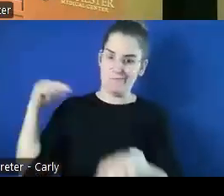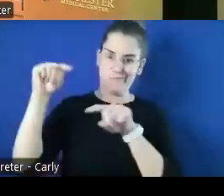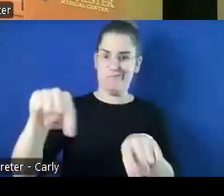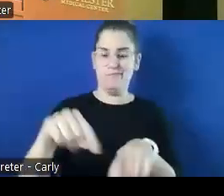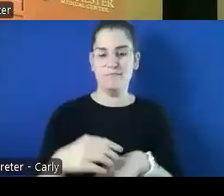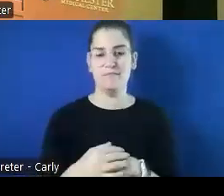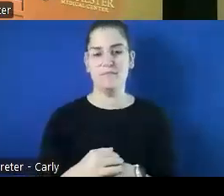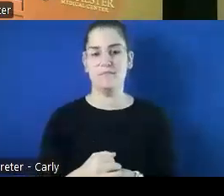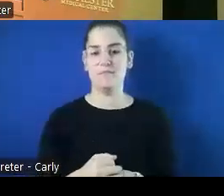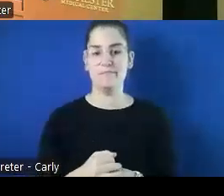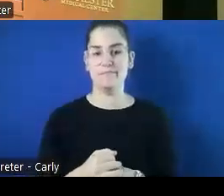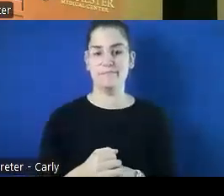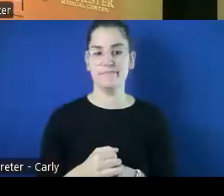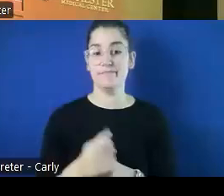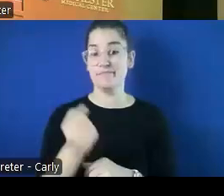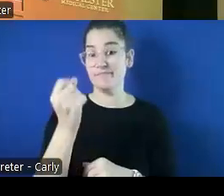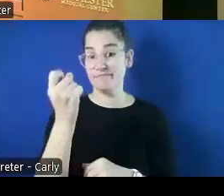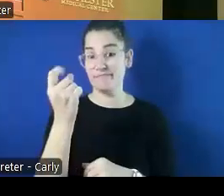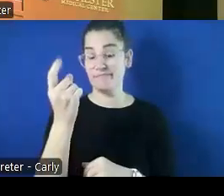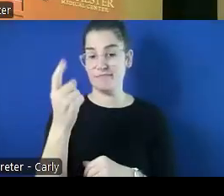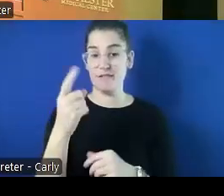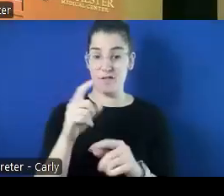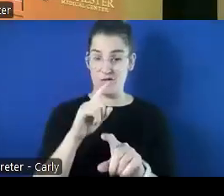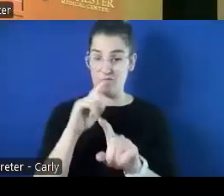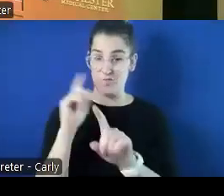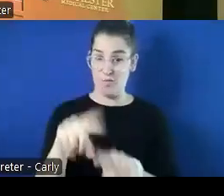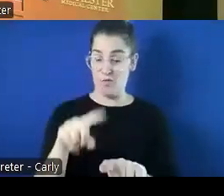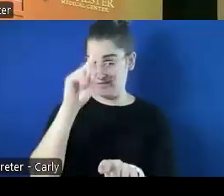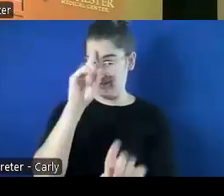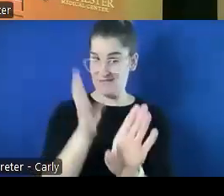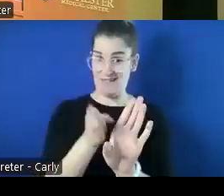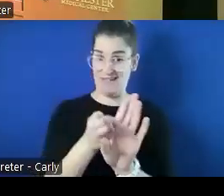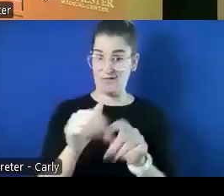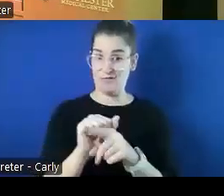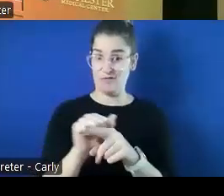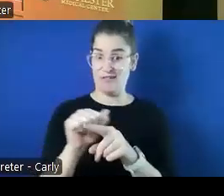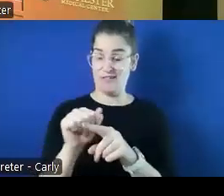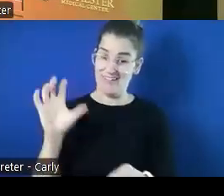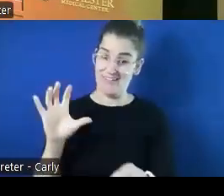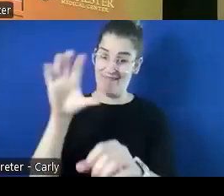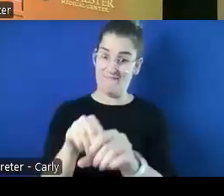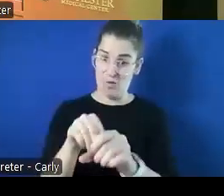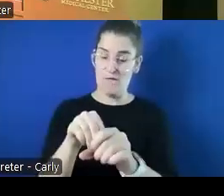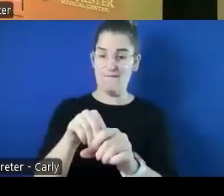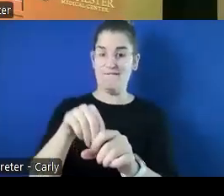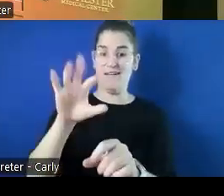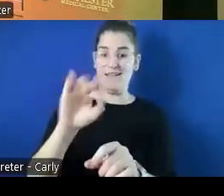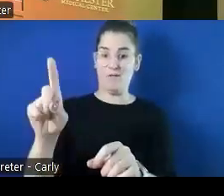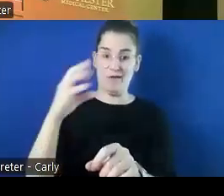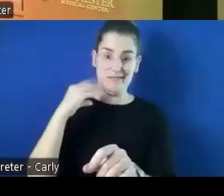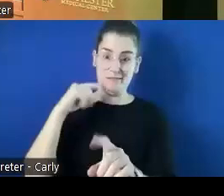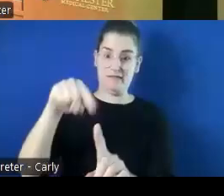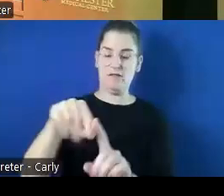to document or publish any reports of psychiatric trainees being involved in this 911